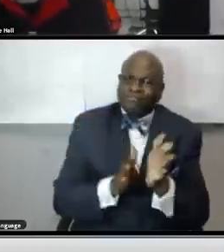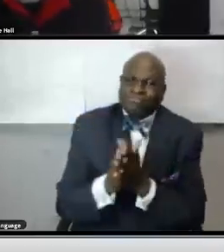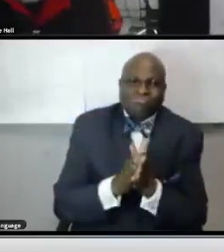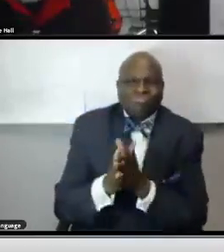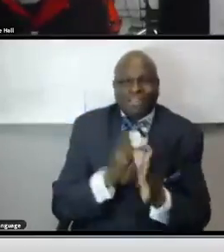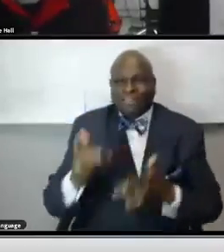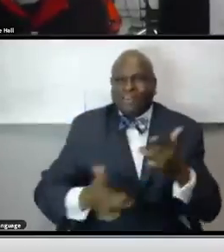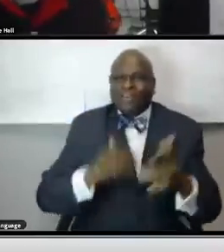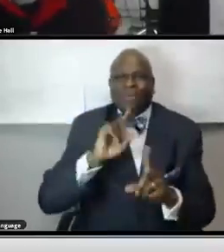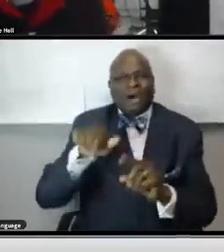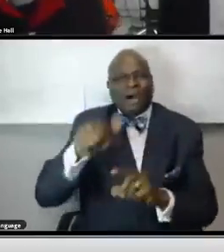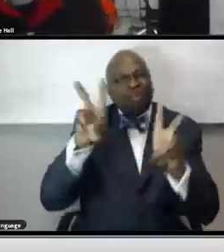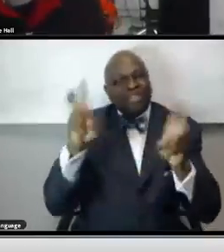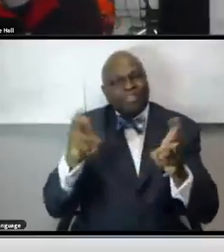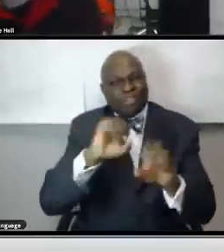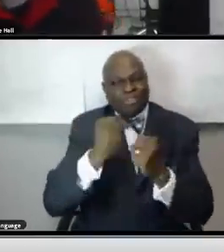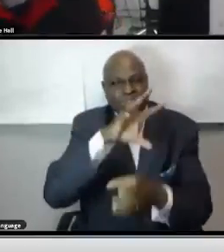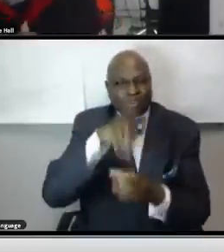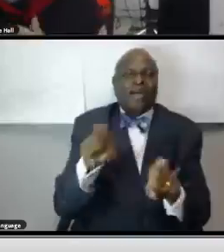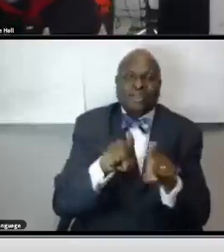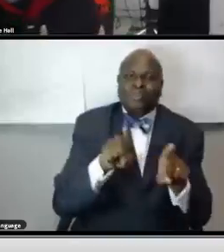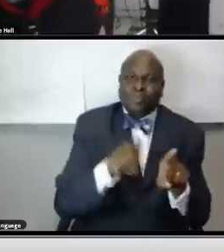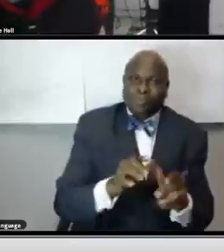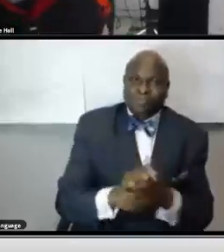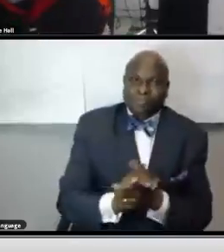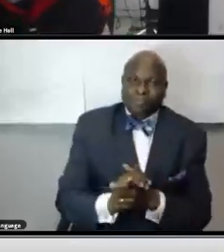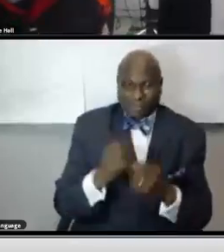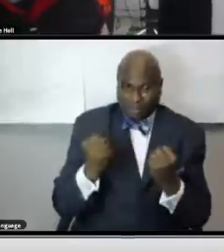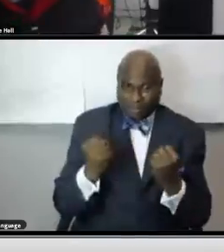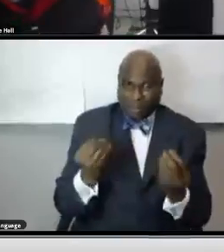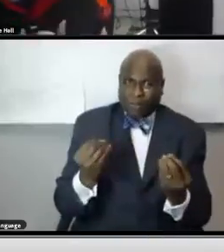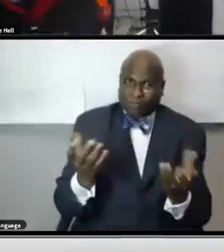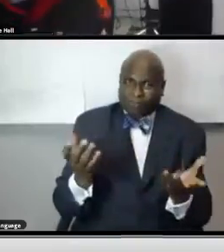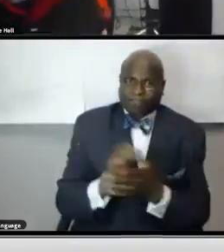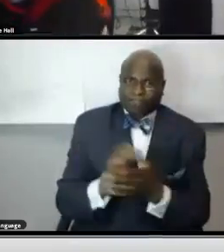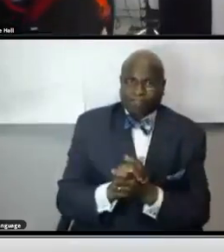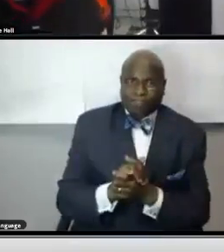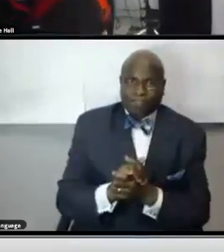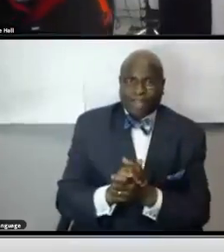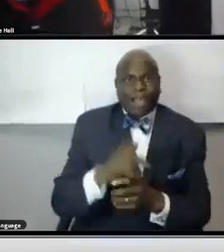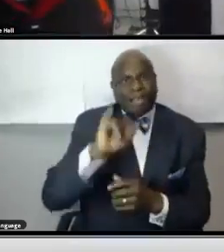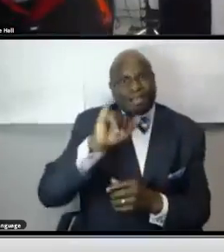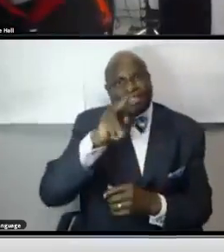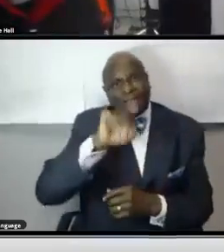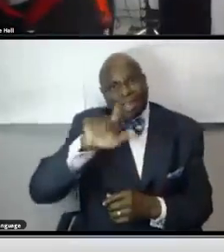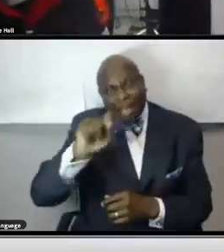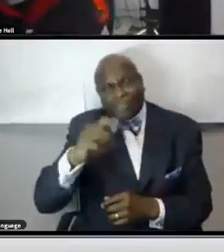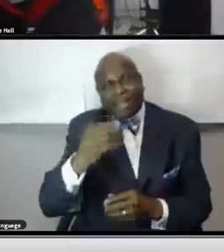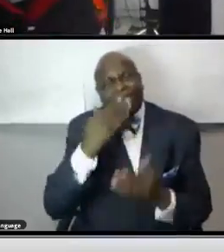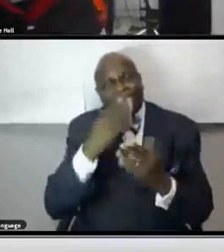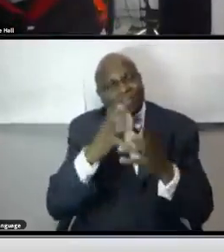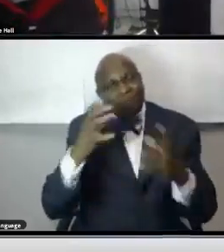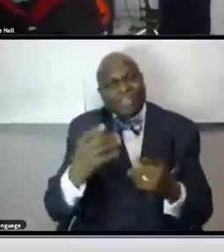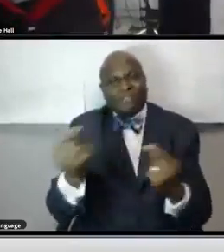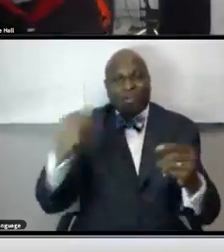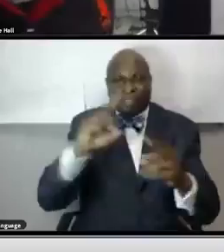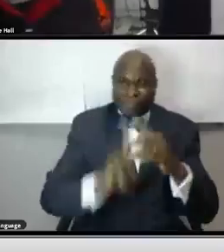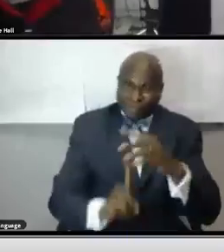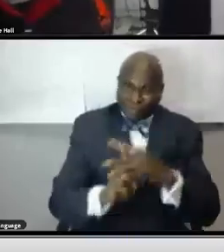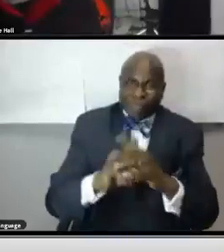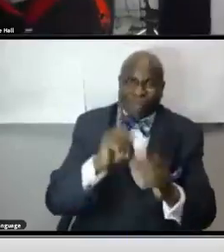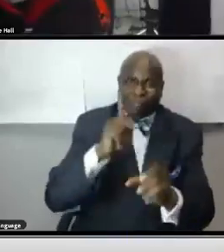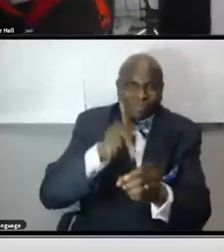about other issues of social inclusion as well. So, Gillette would like to thank you very, very much for being here,